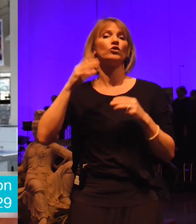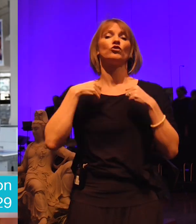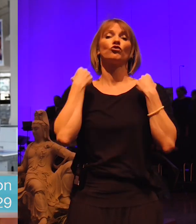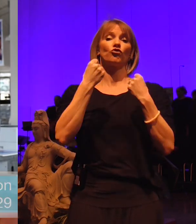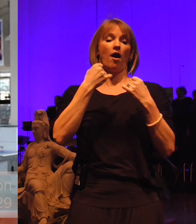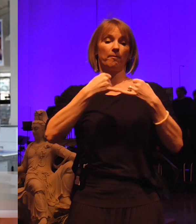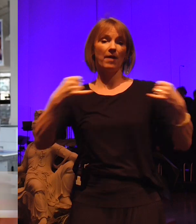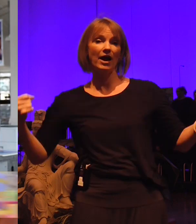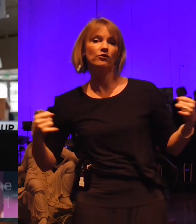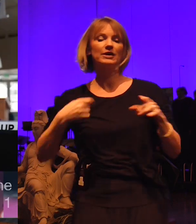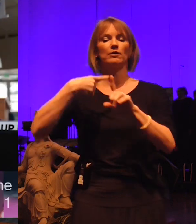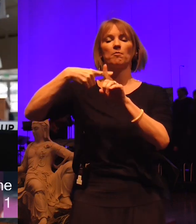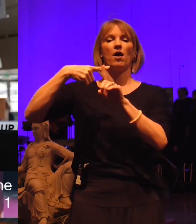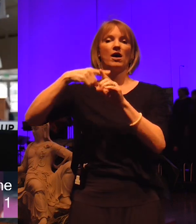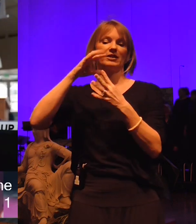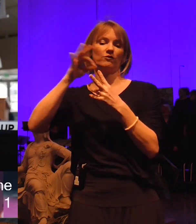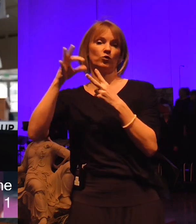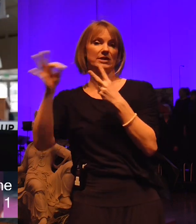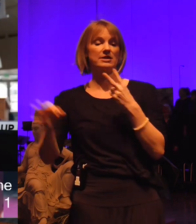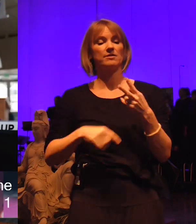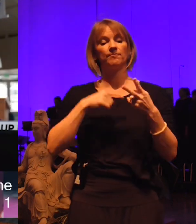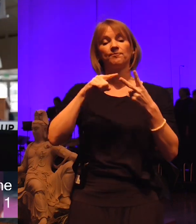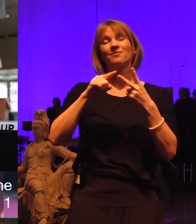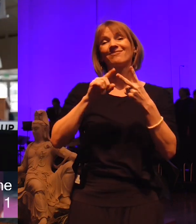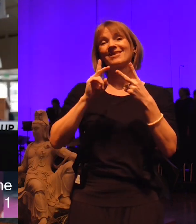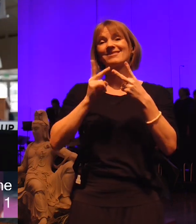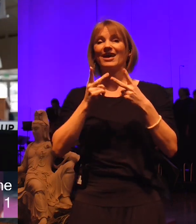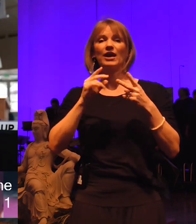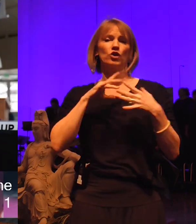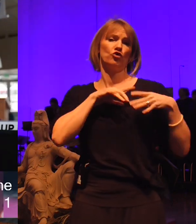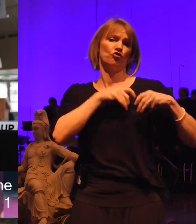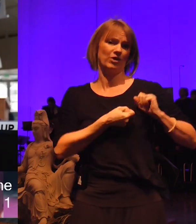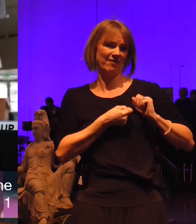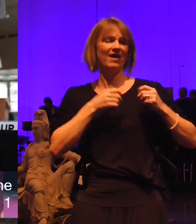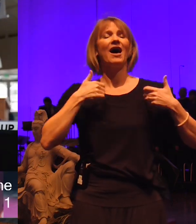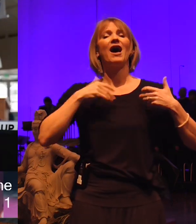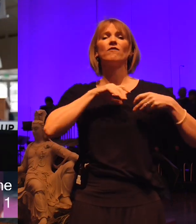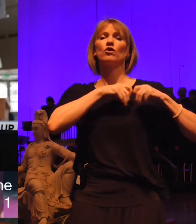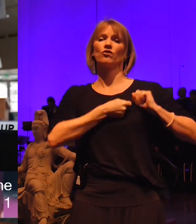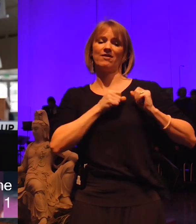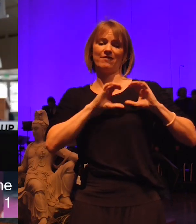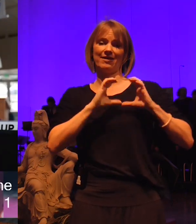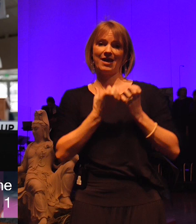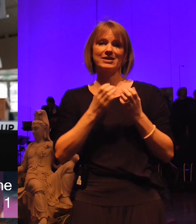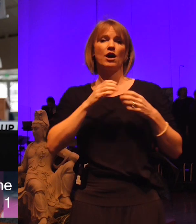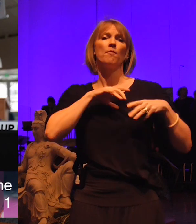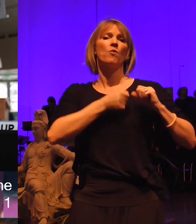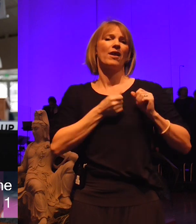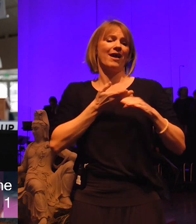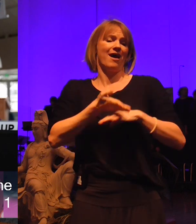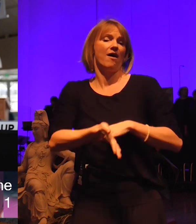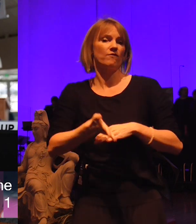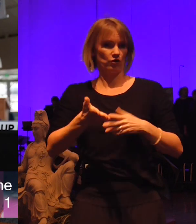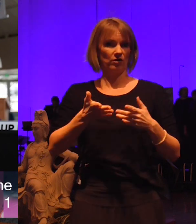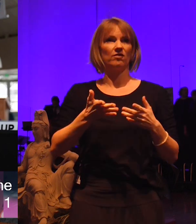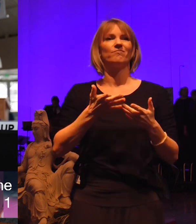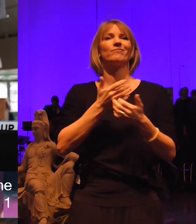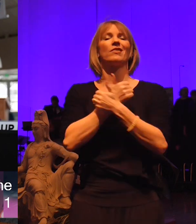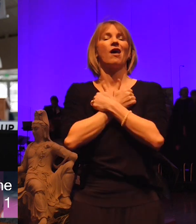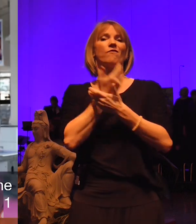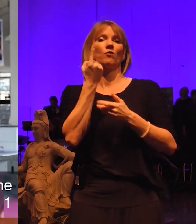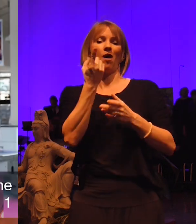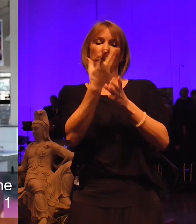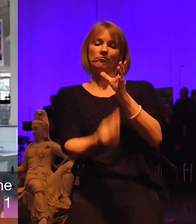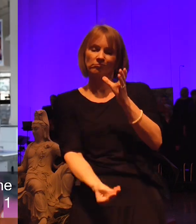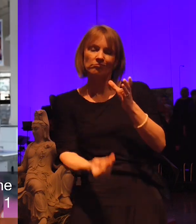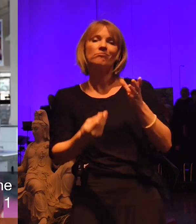and offering positive choices. And grief. We have a grief class coming up, the morning after grieving the loss of a loved one on February